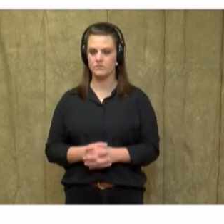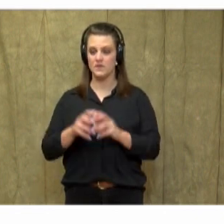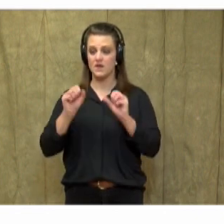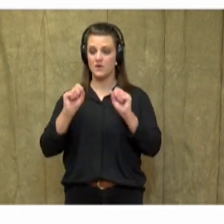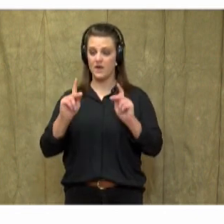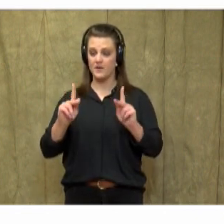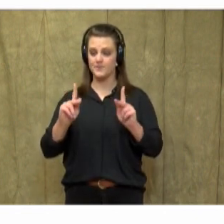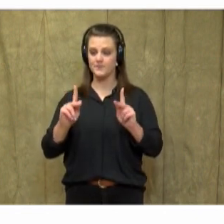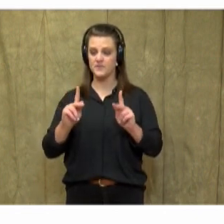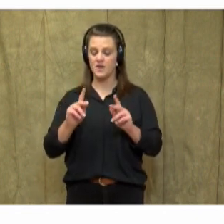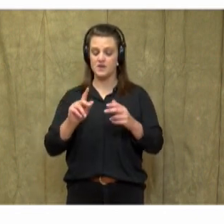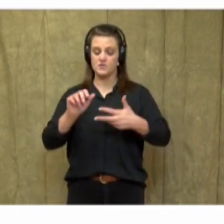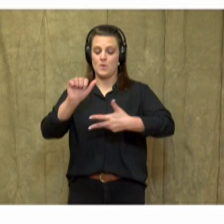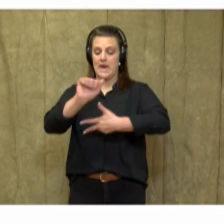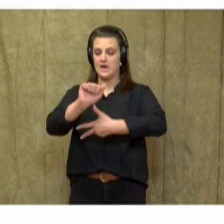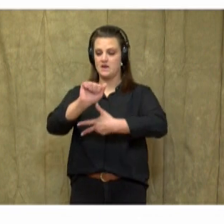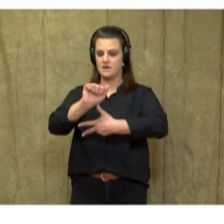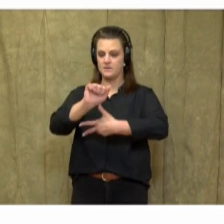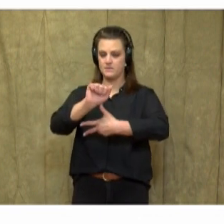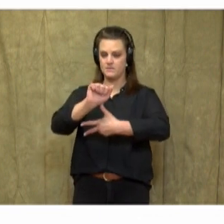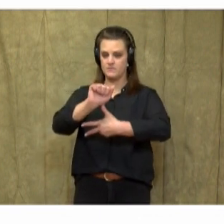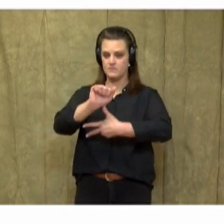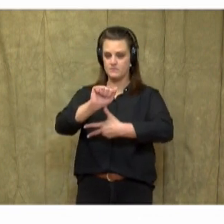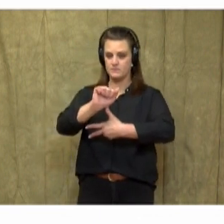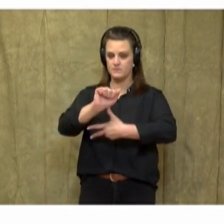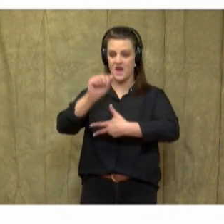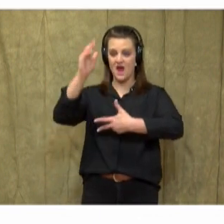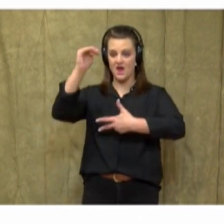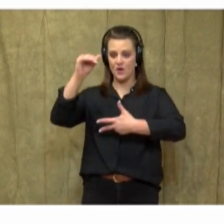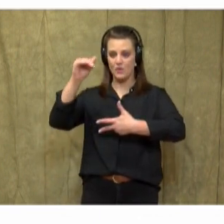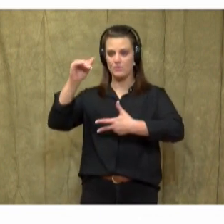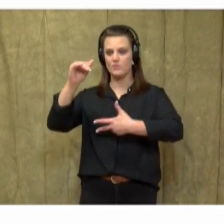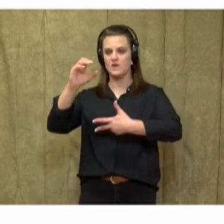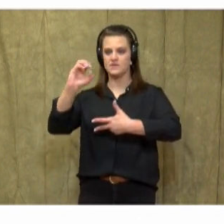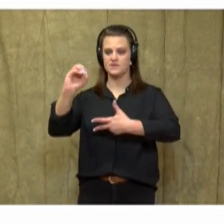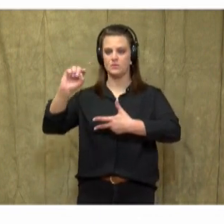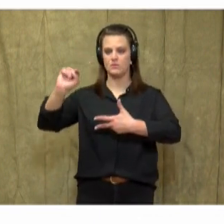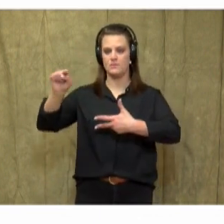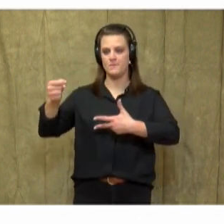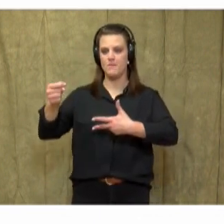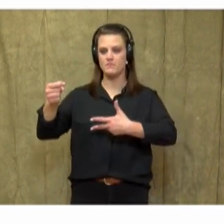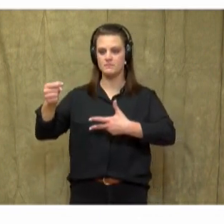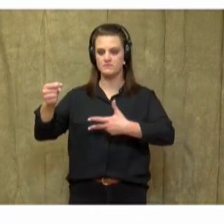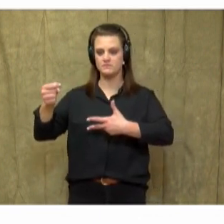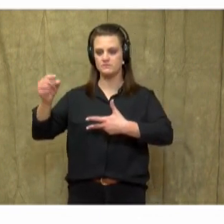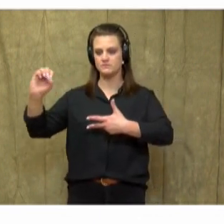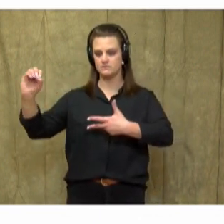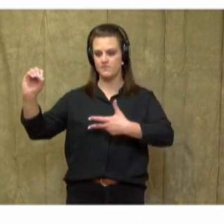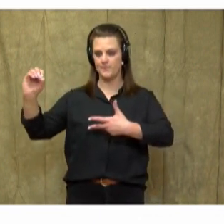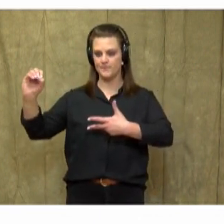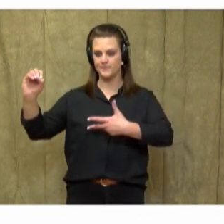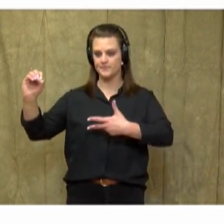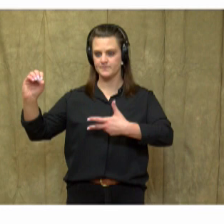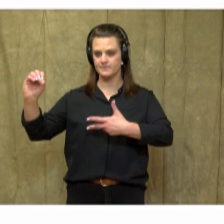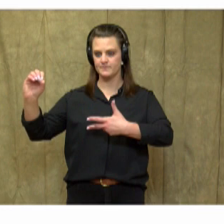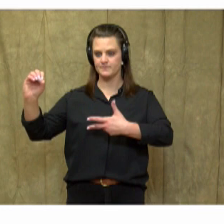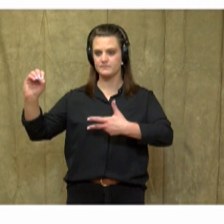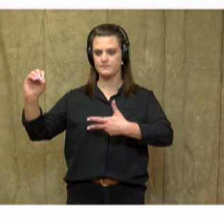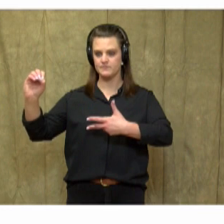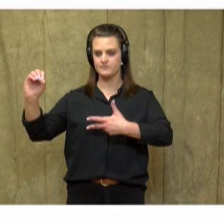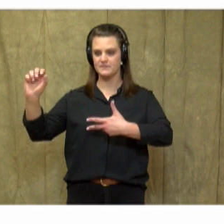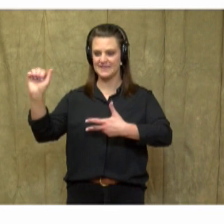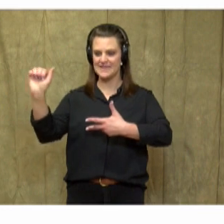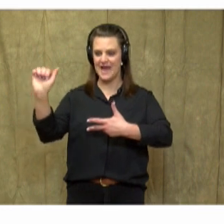Okay, for point A, I hope you wrote 0, 0 for point